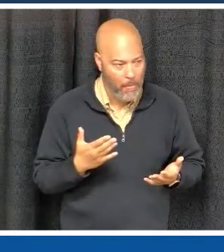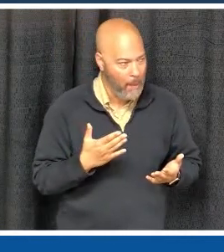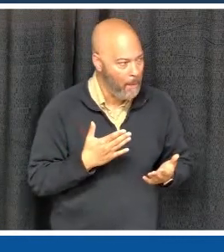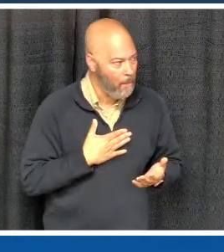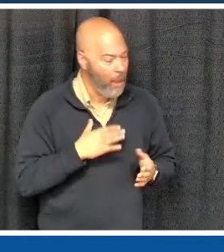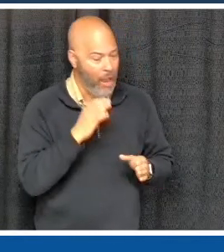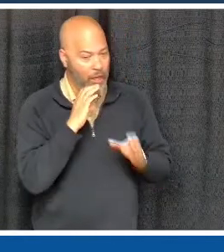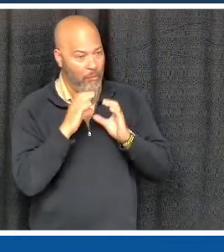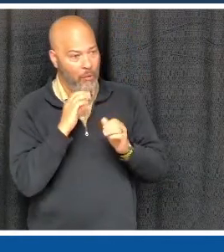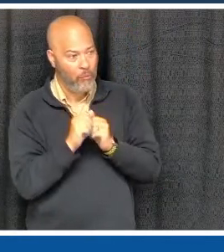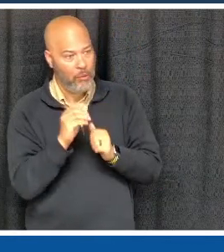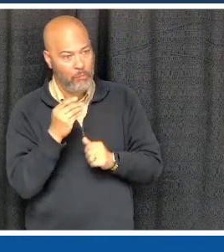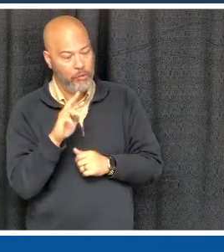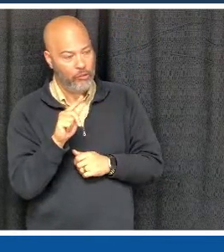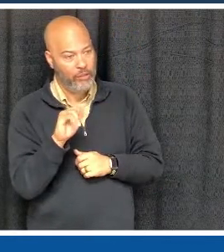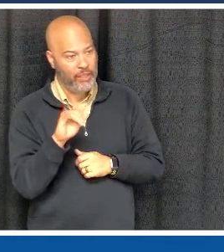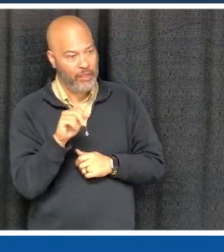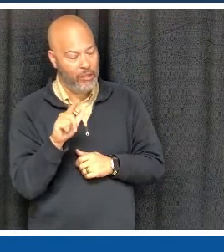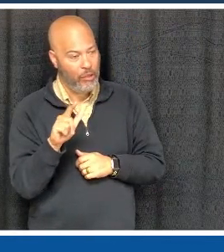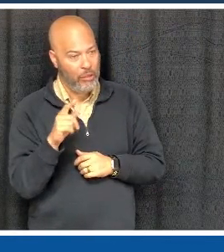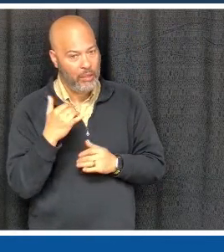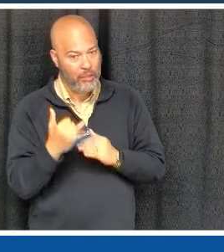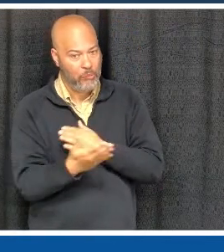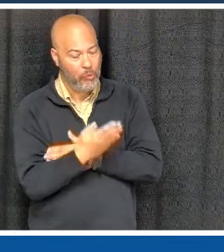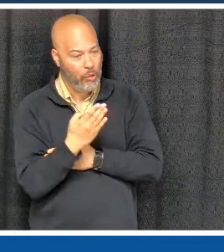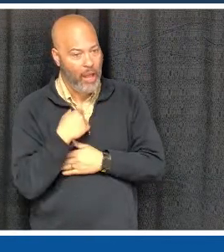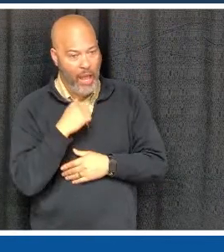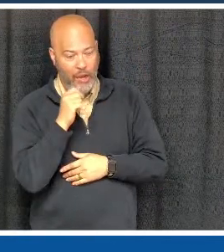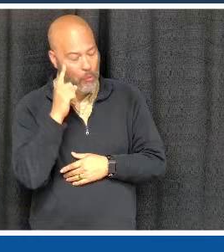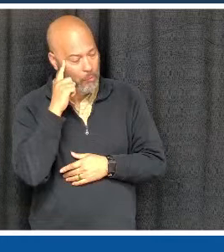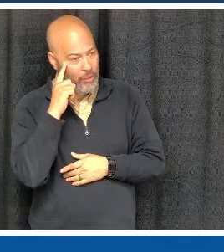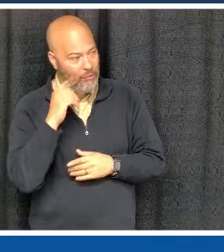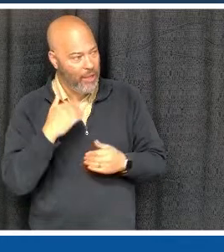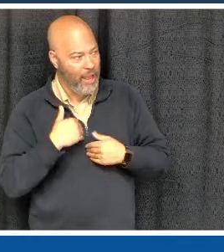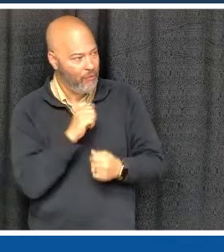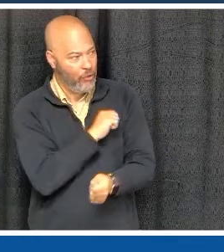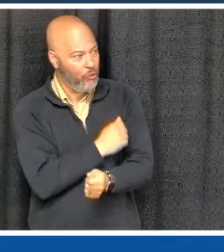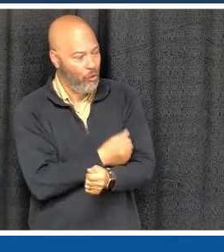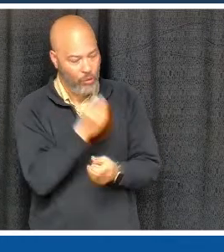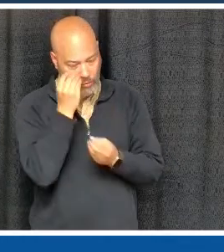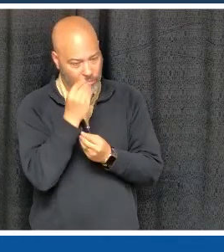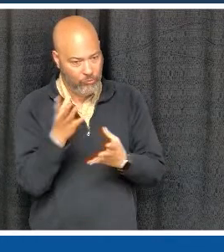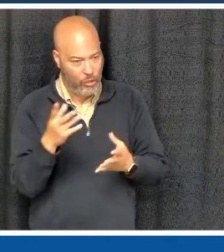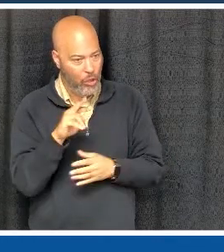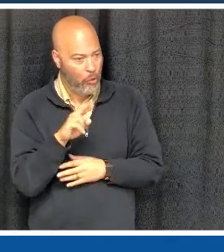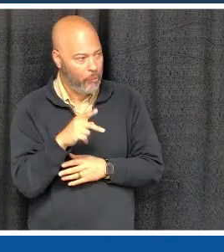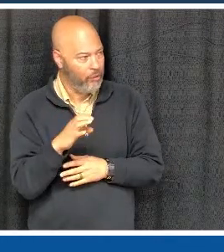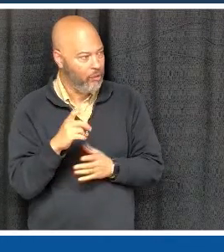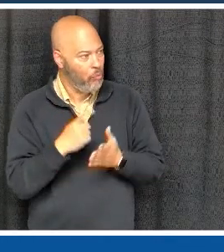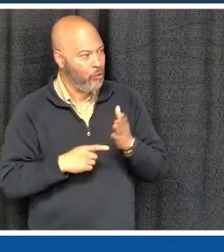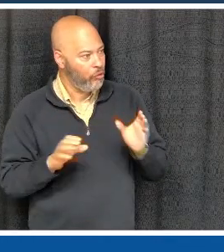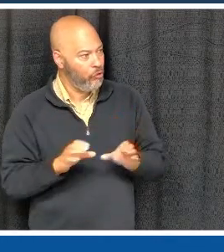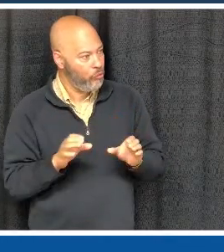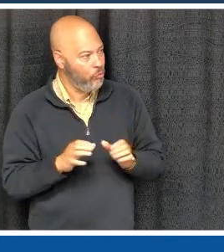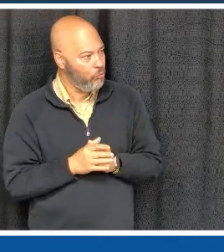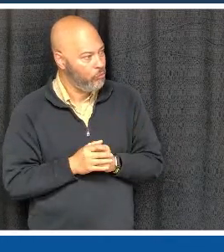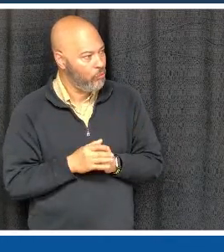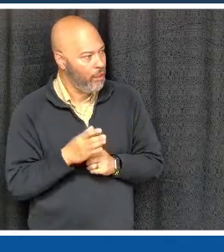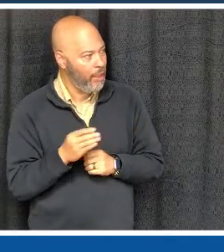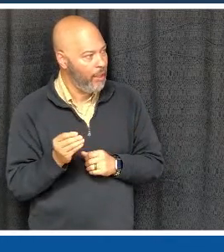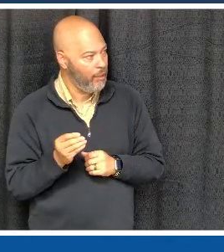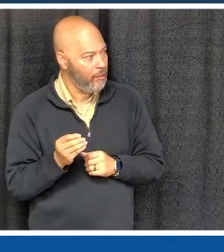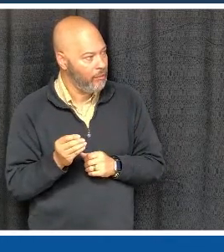with Mr. Tyndall this morning, I don't believe it has the authority to tell Regional Planning Commission what to do.